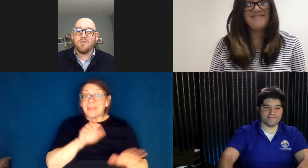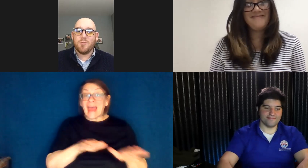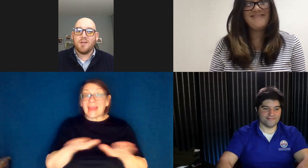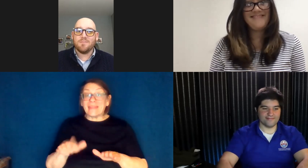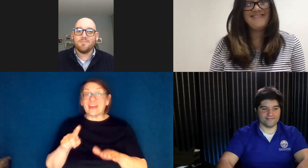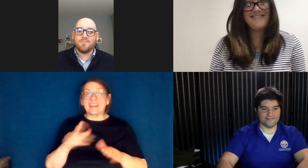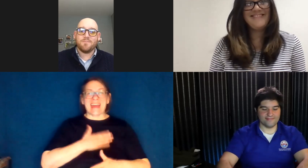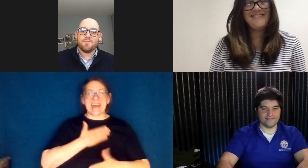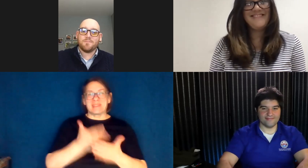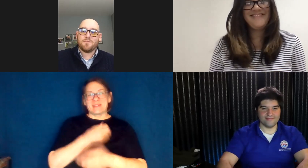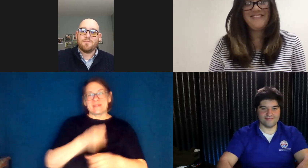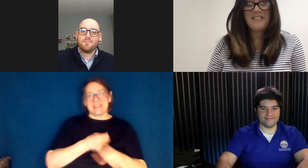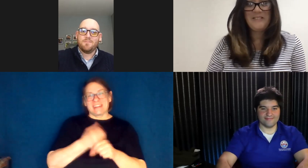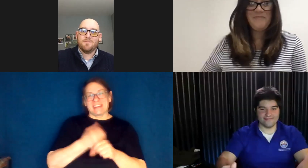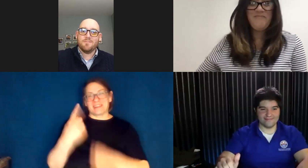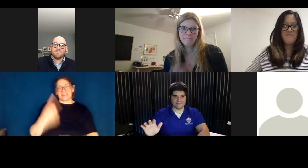Year, everybody.